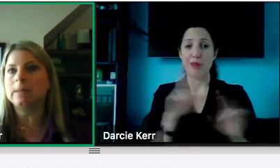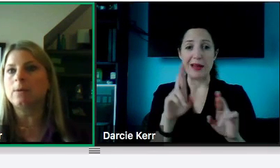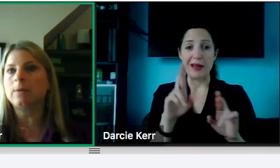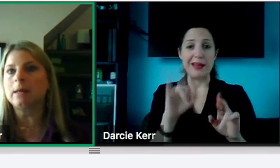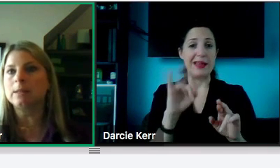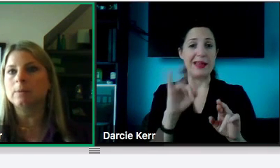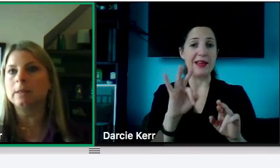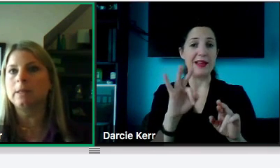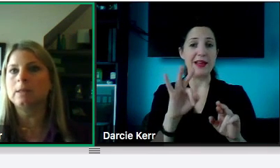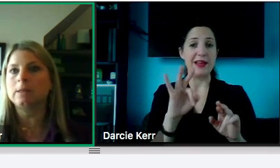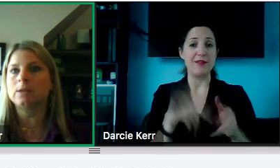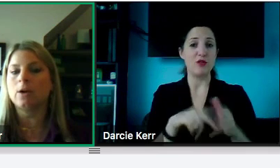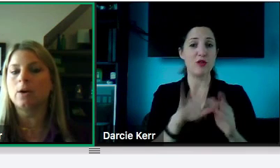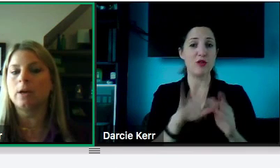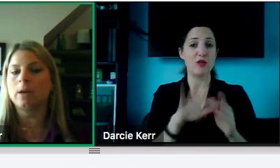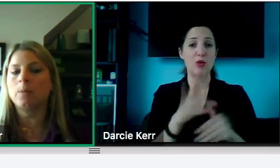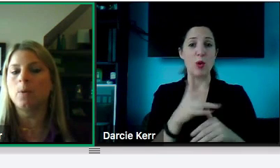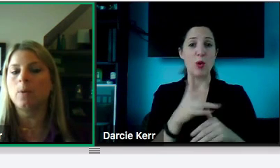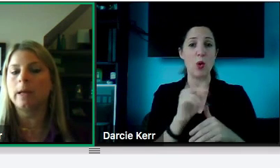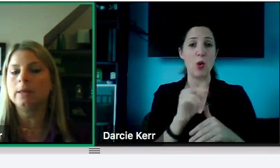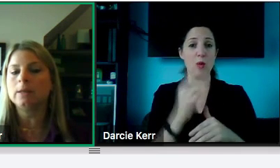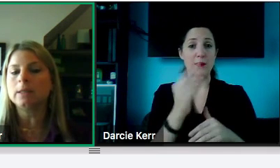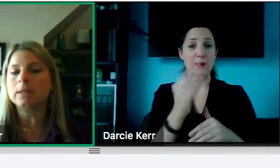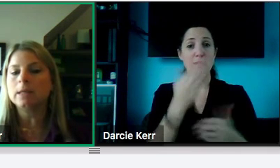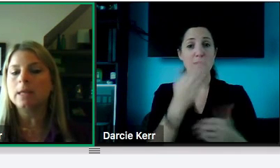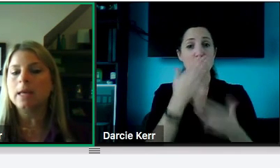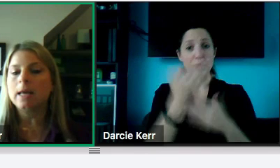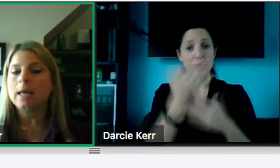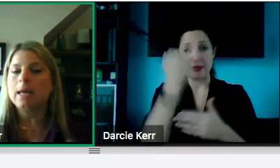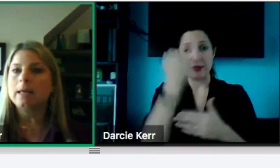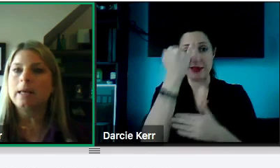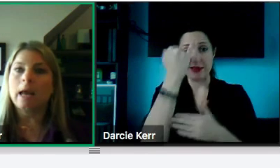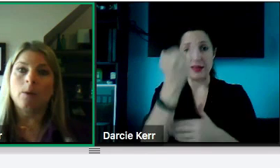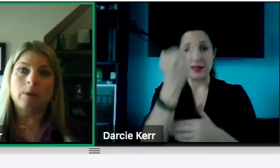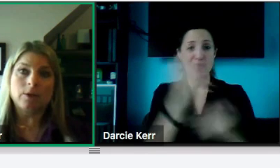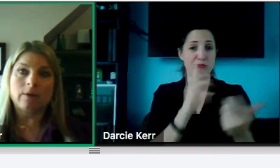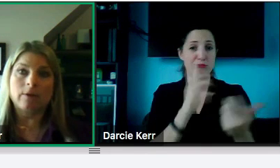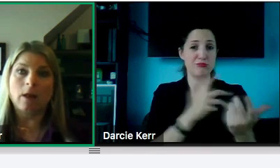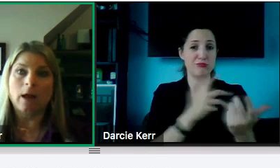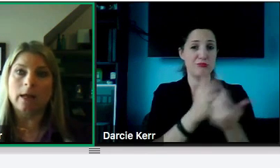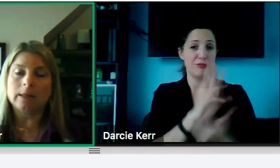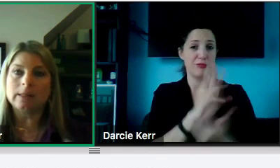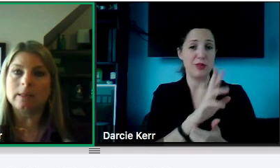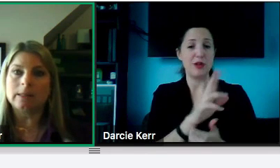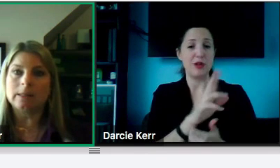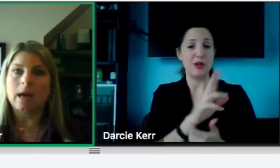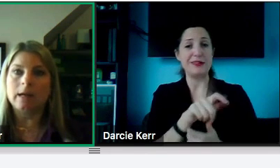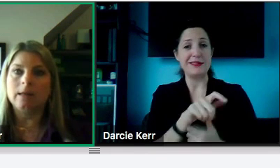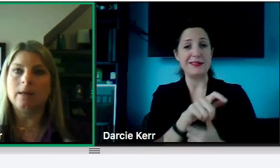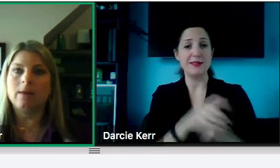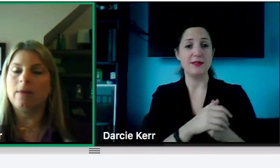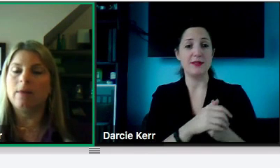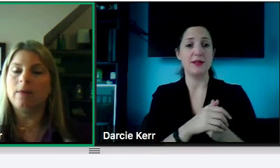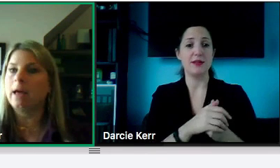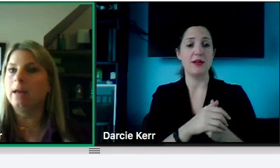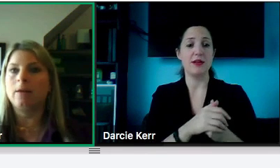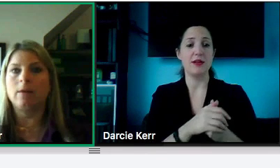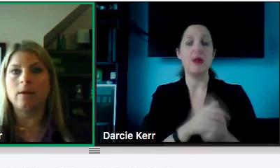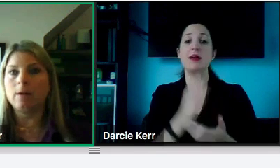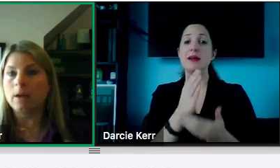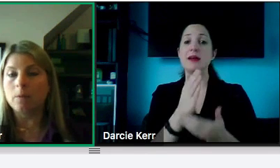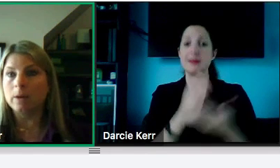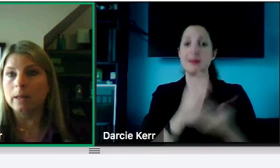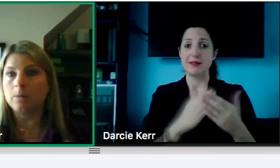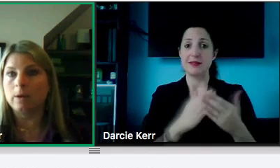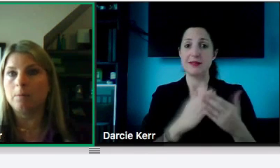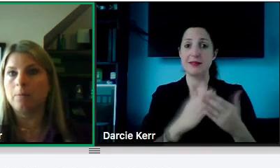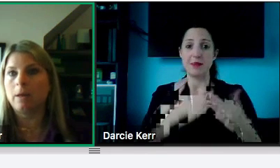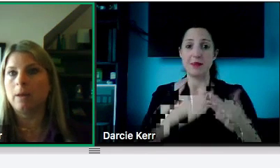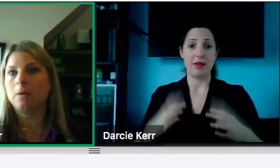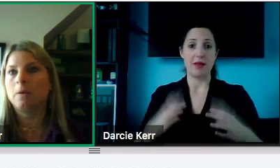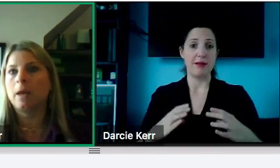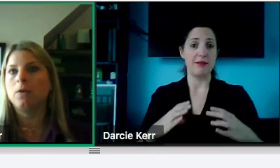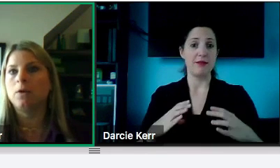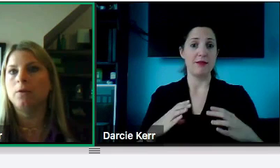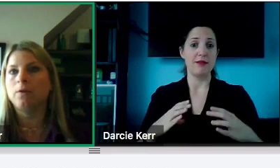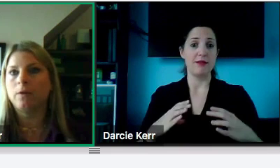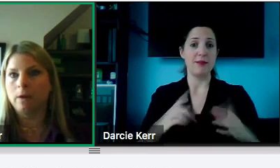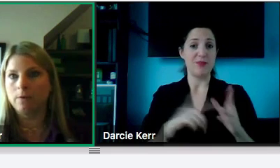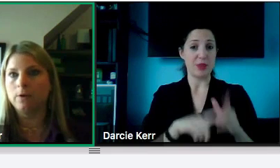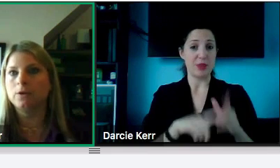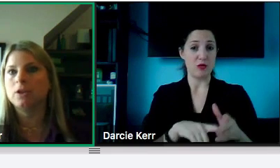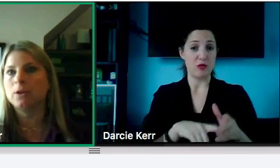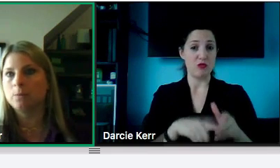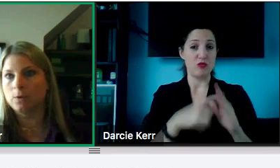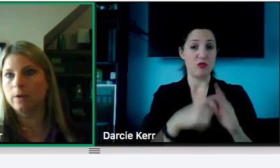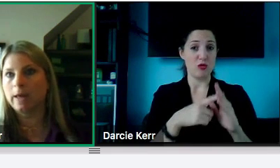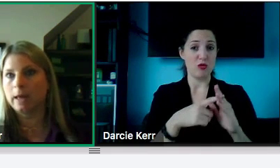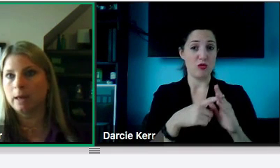good choice. So that's really the starting point. Now, we do have clients that decide that it really wouldn't be